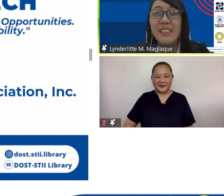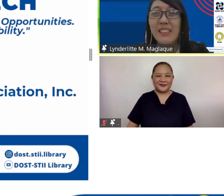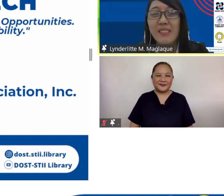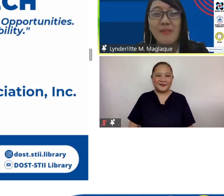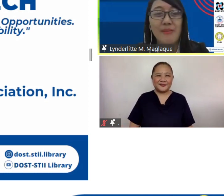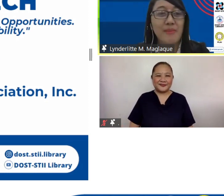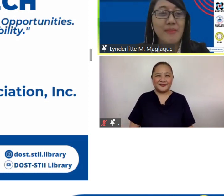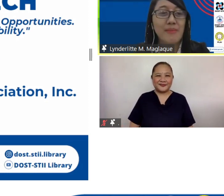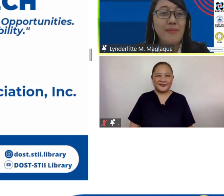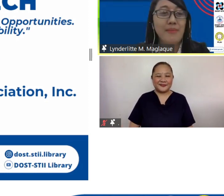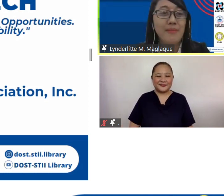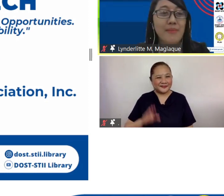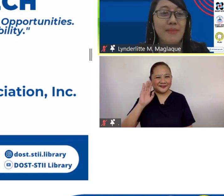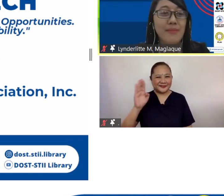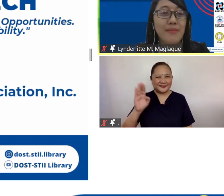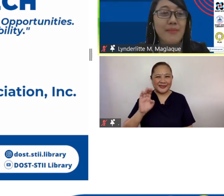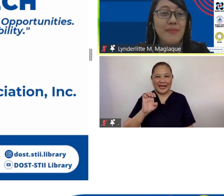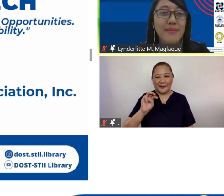Emma.